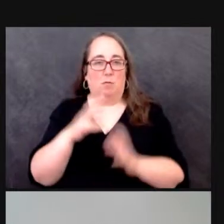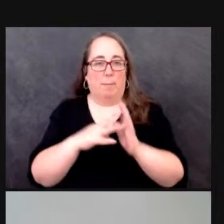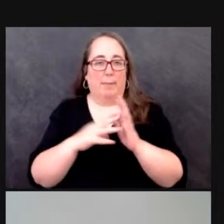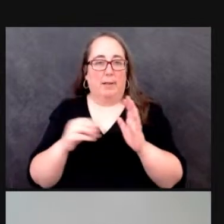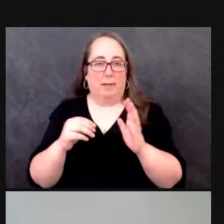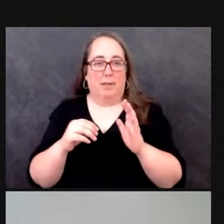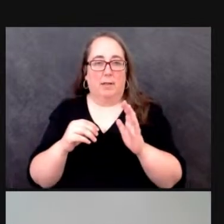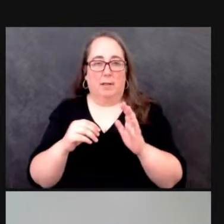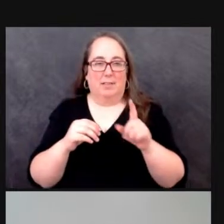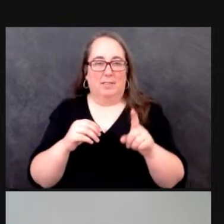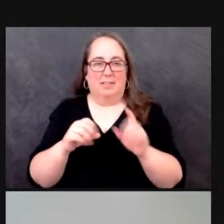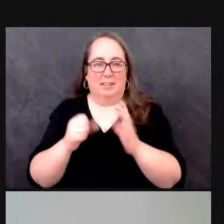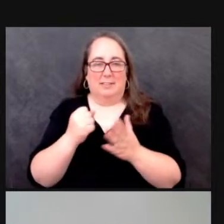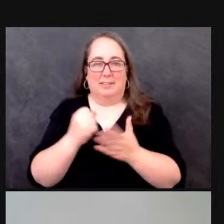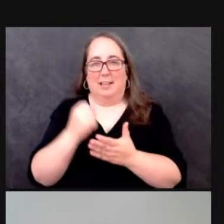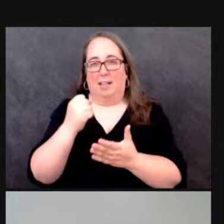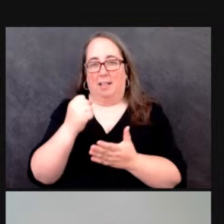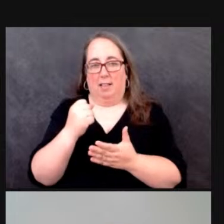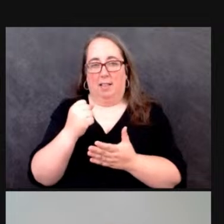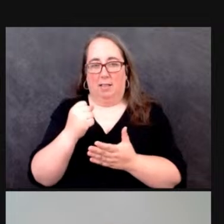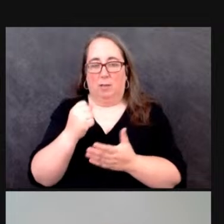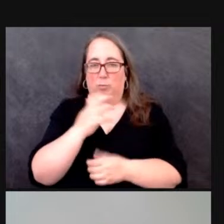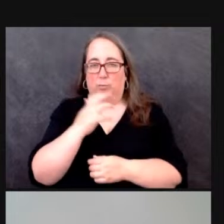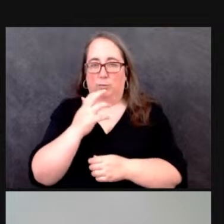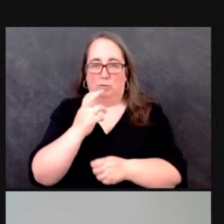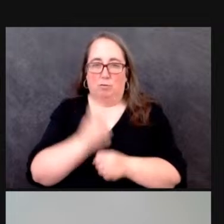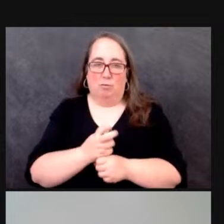Great Seal, which was no small feat.